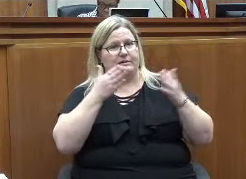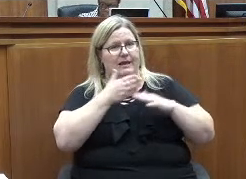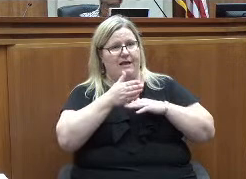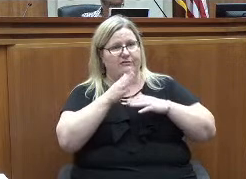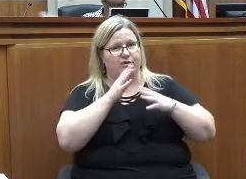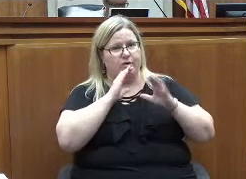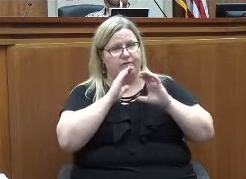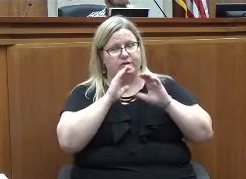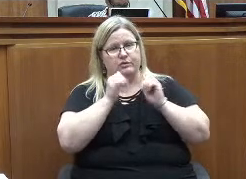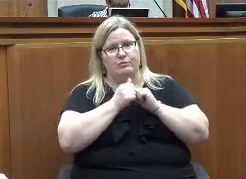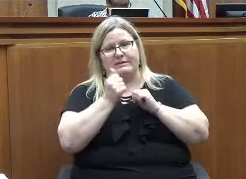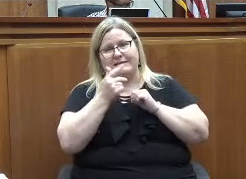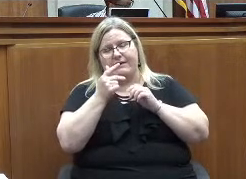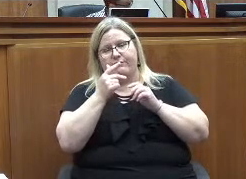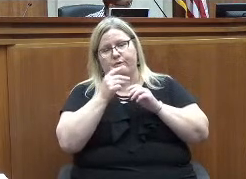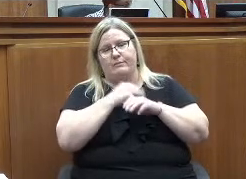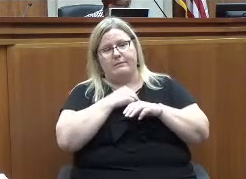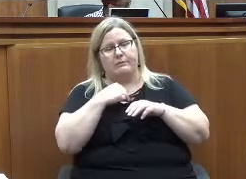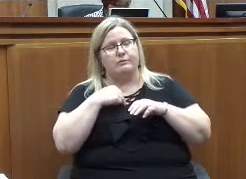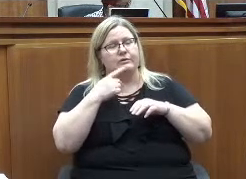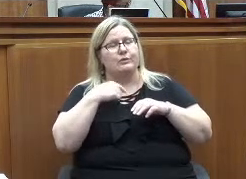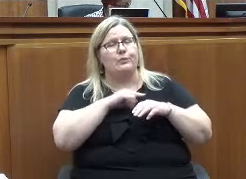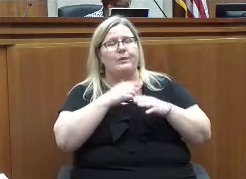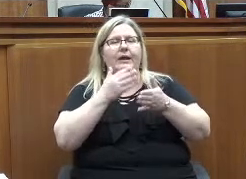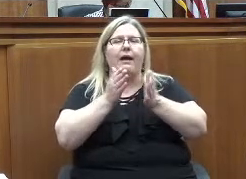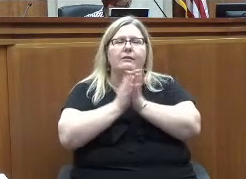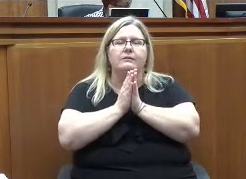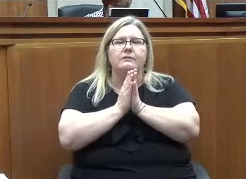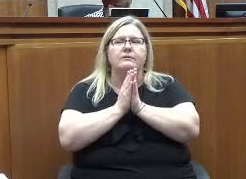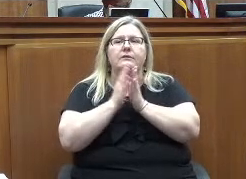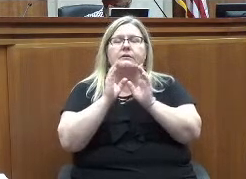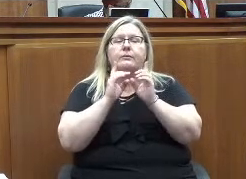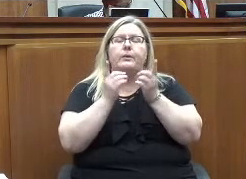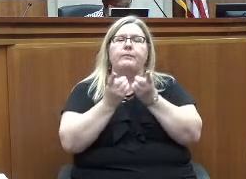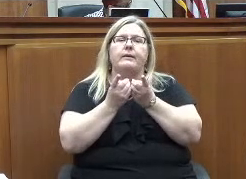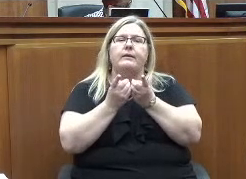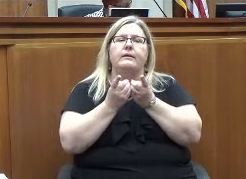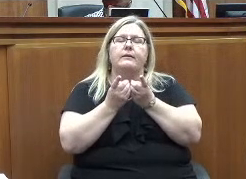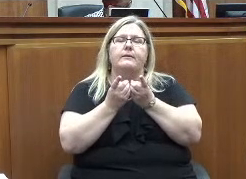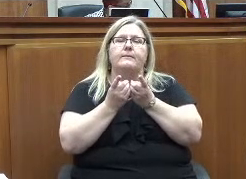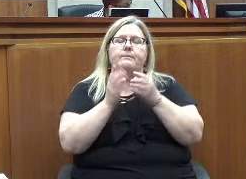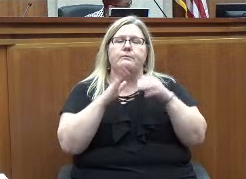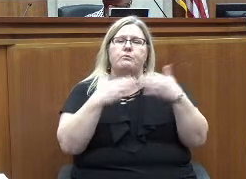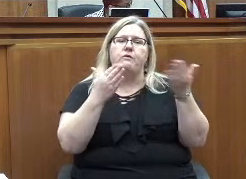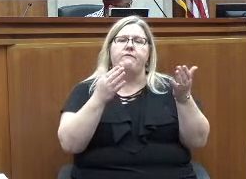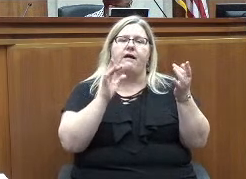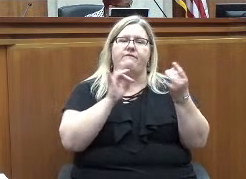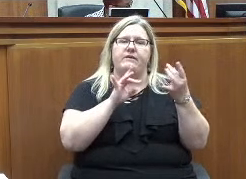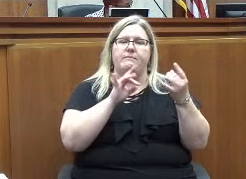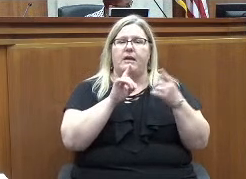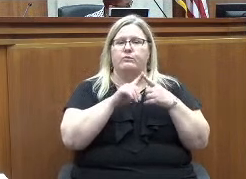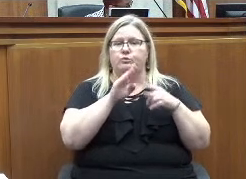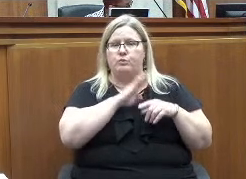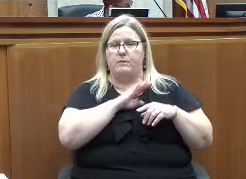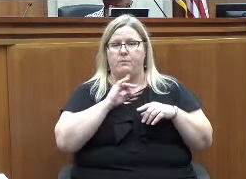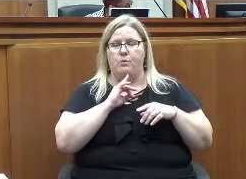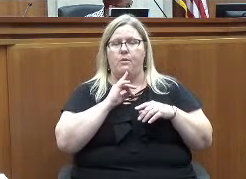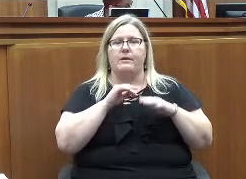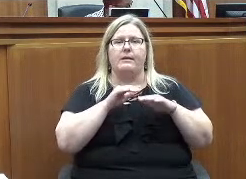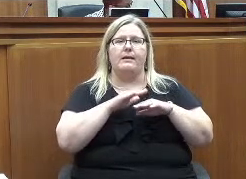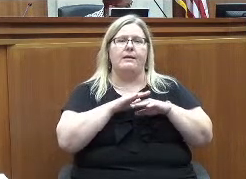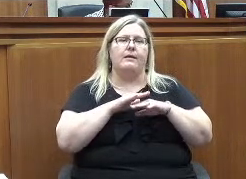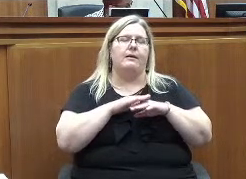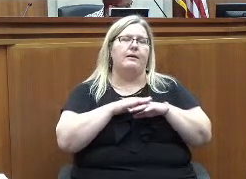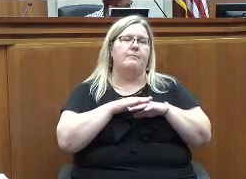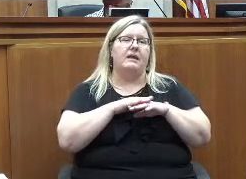conversation with several members, is that we would ask the department to provide feedback to the board at a minimum of